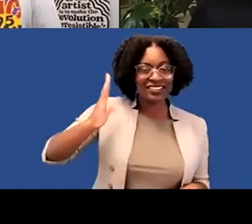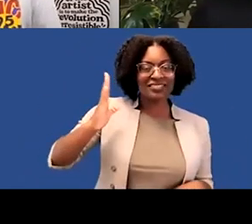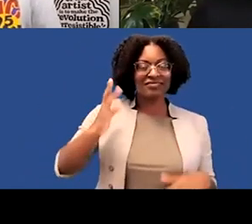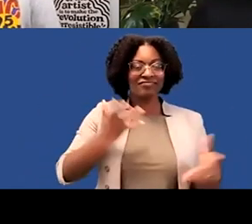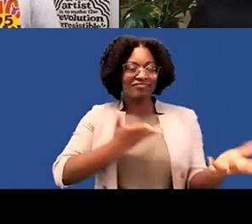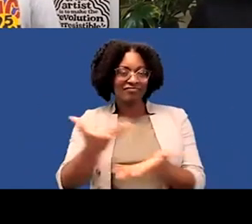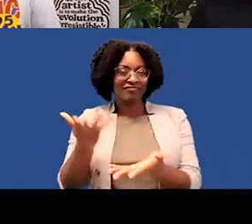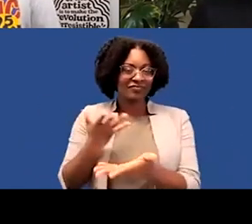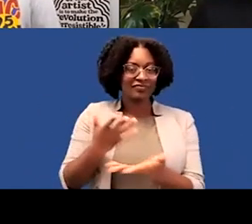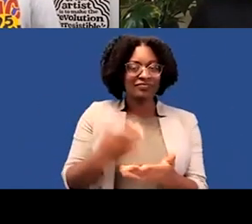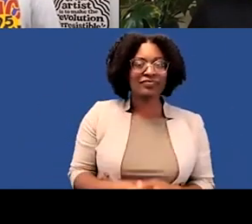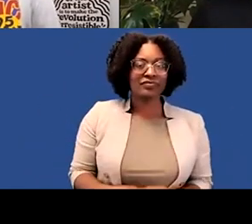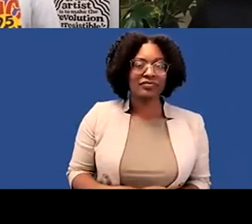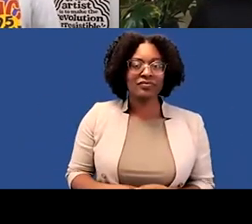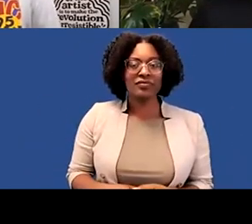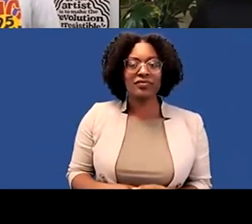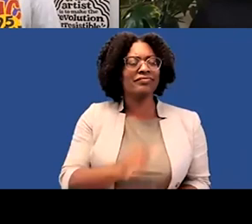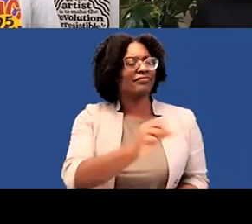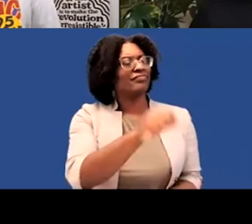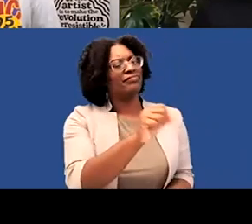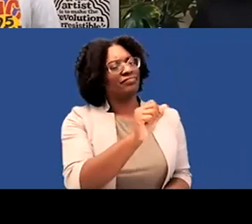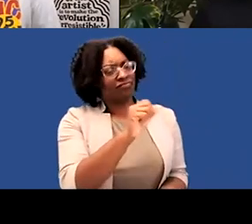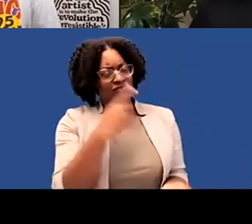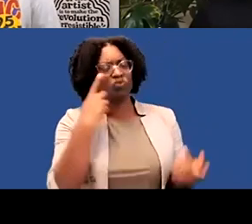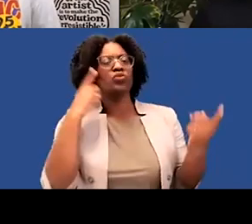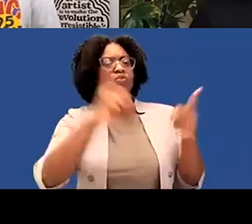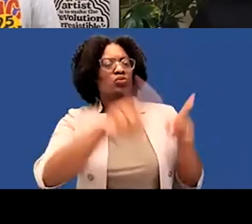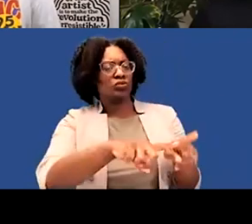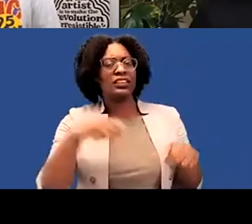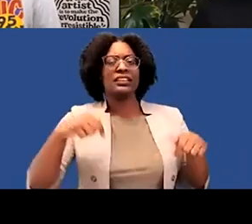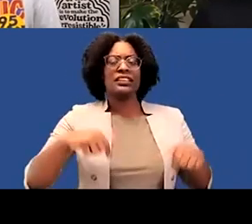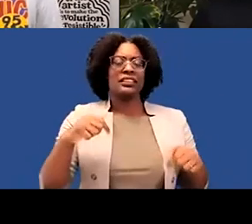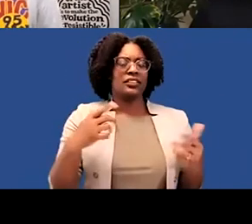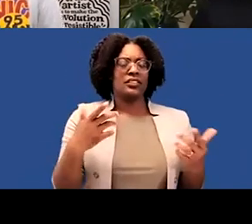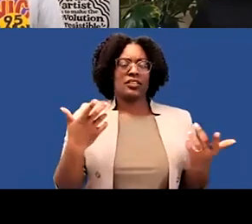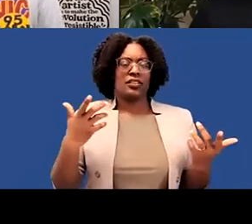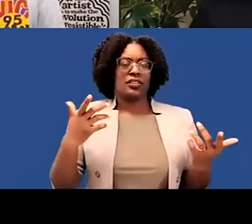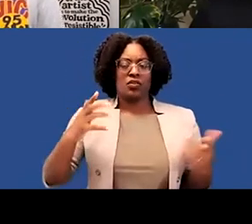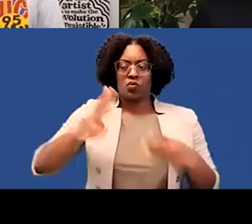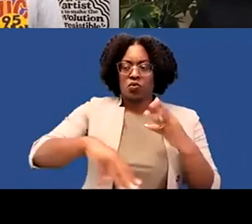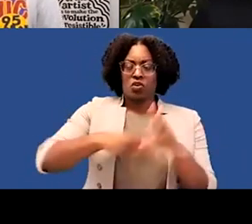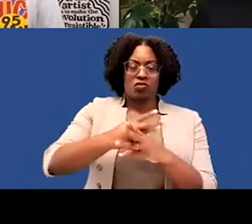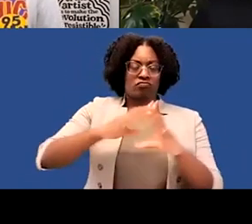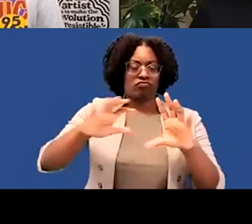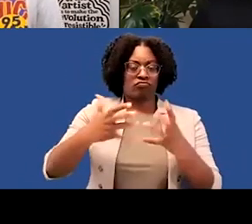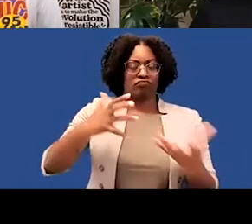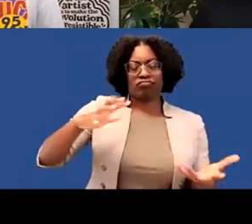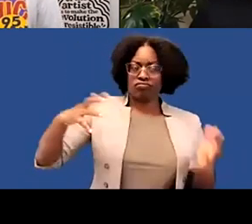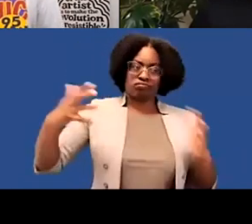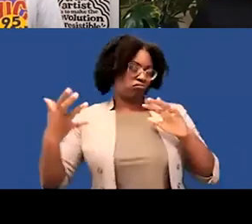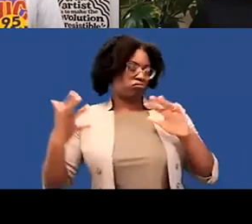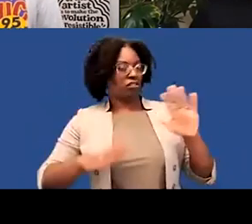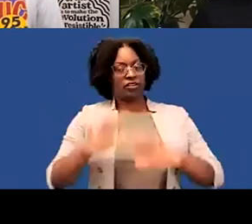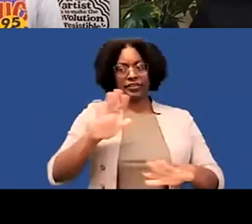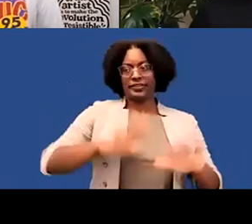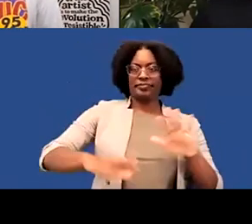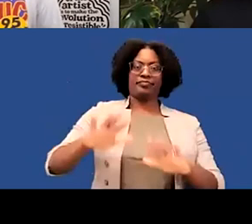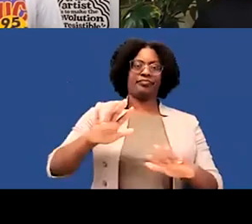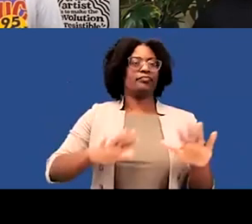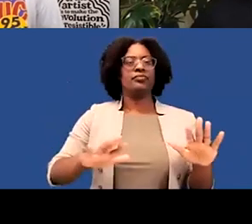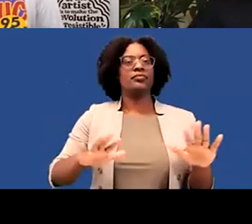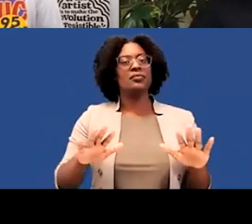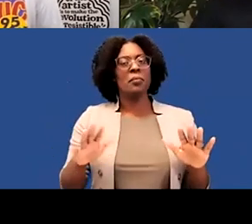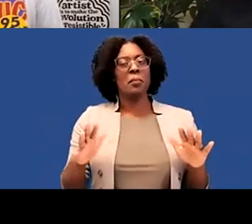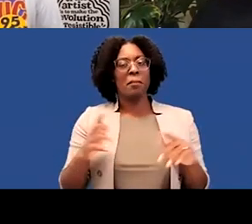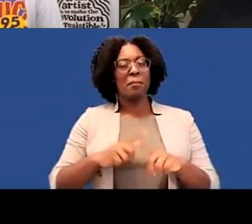operating in a totally unprecedented paradigm, and it's so bizarre to be doing things this way. And yet it has felt so gentle and so supported and